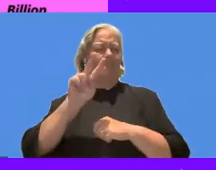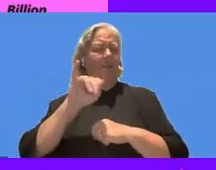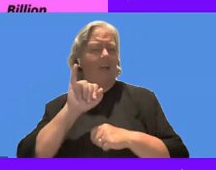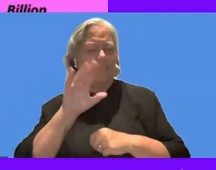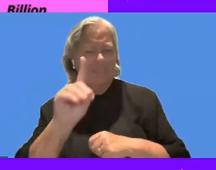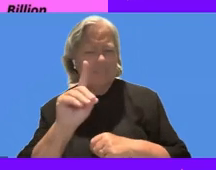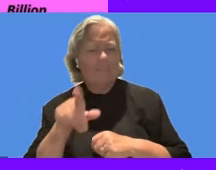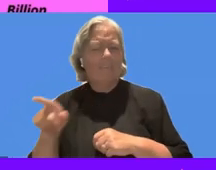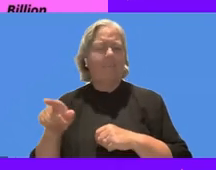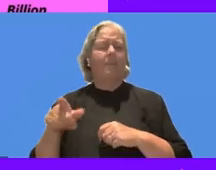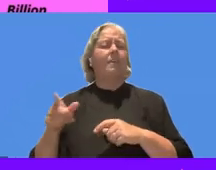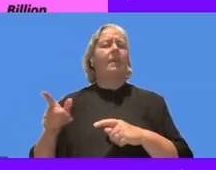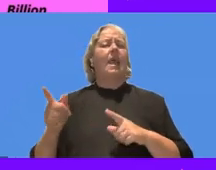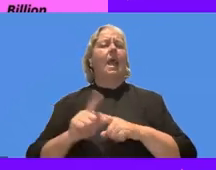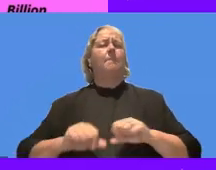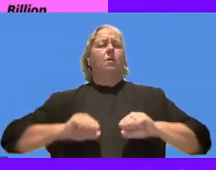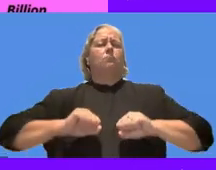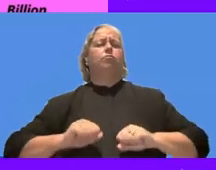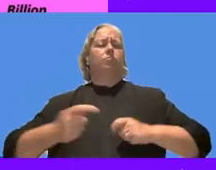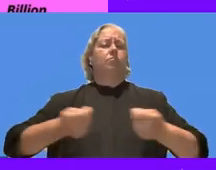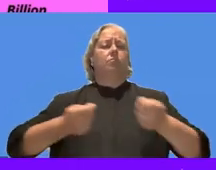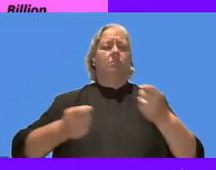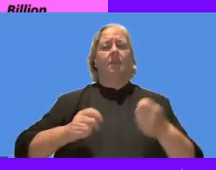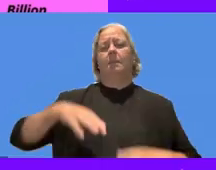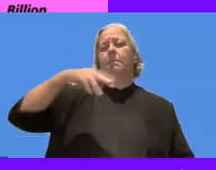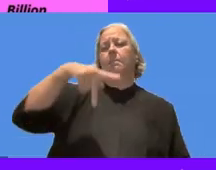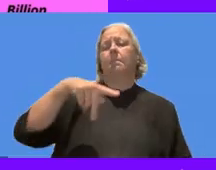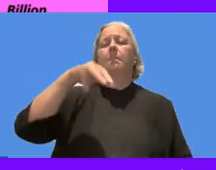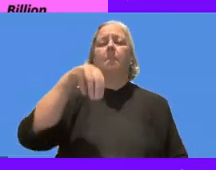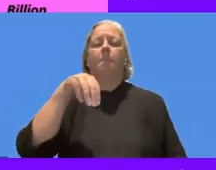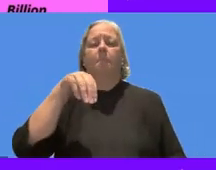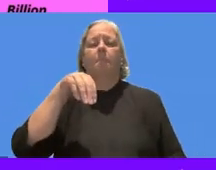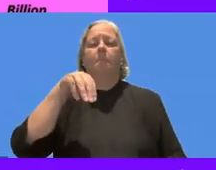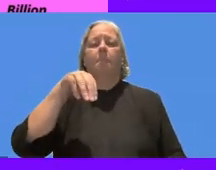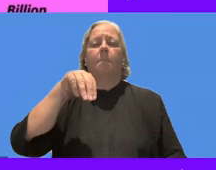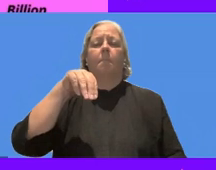on Adolescence and the 1.8 billion Young People for Change campaign.